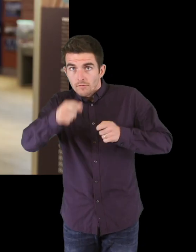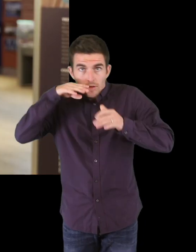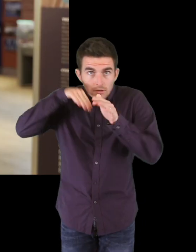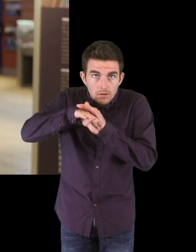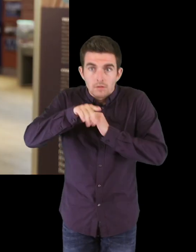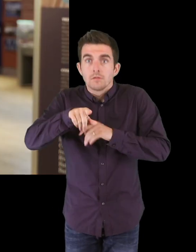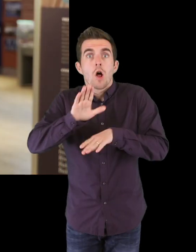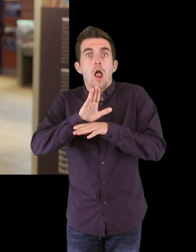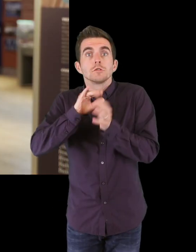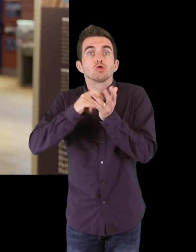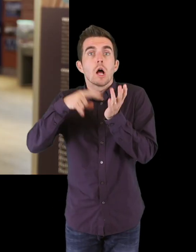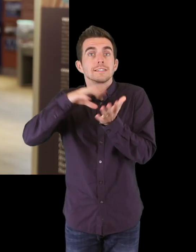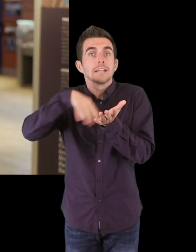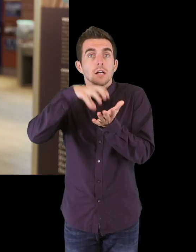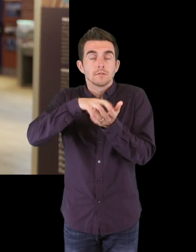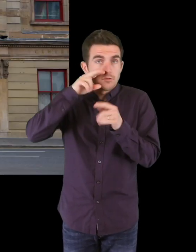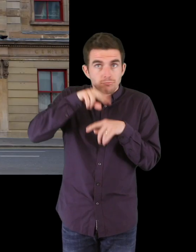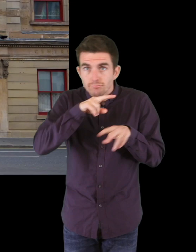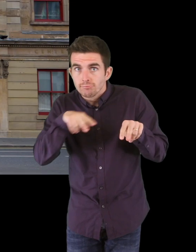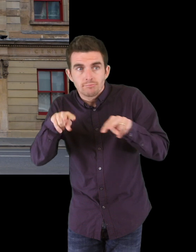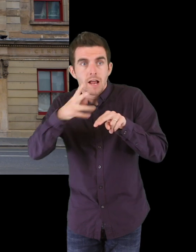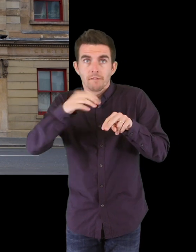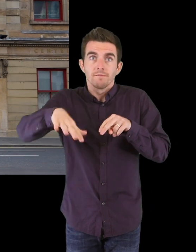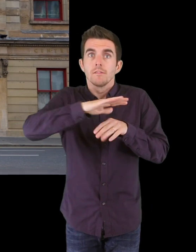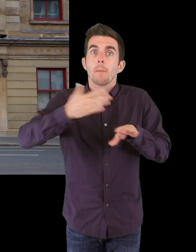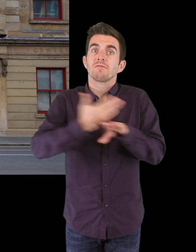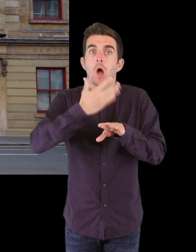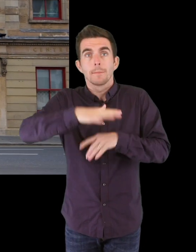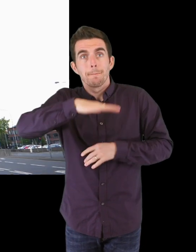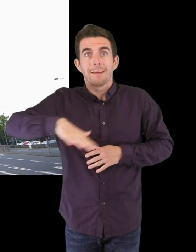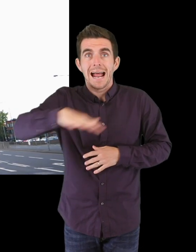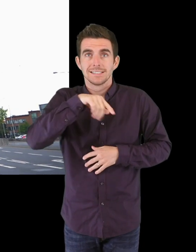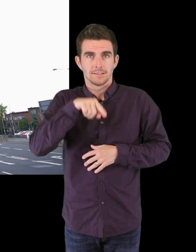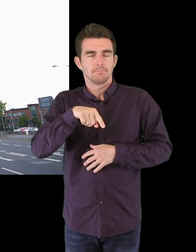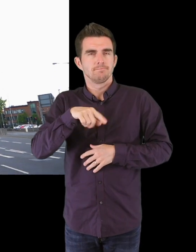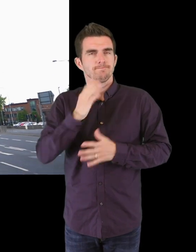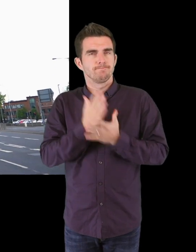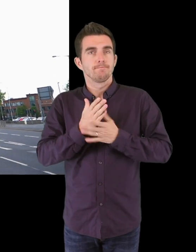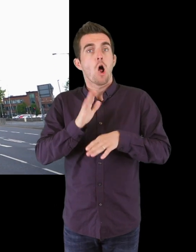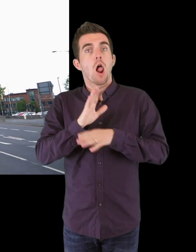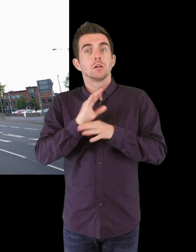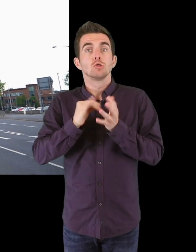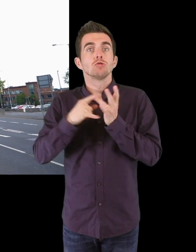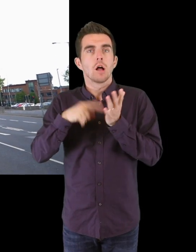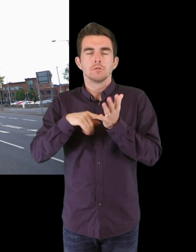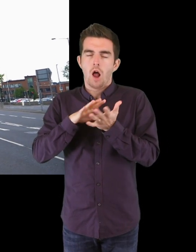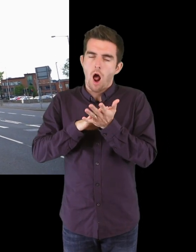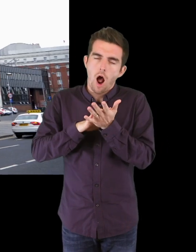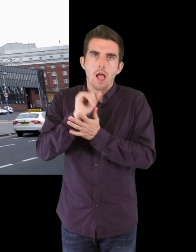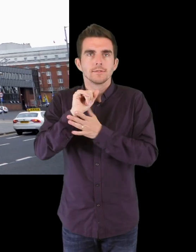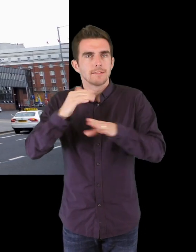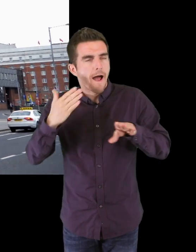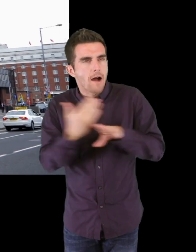From the front door through to our performance spaces, the Discover Ulster-Scots Centre serves as a focal point for Ulster Scots